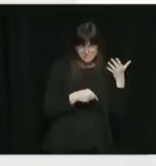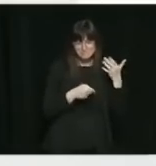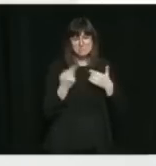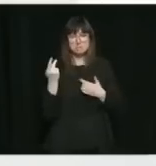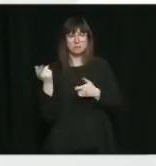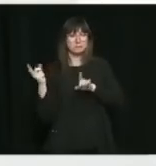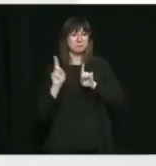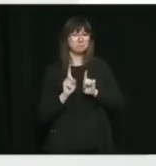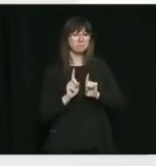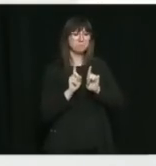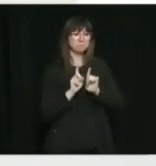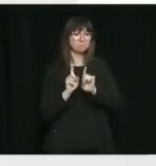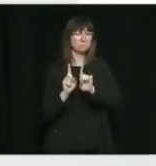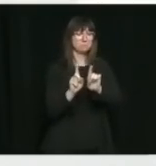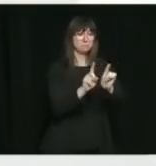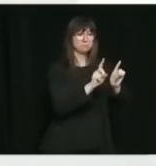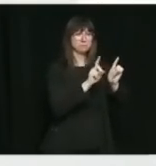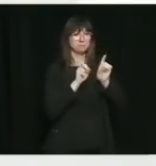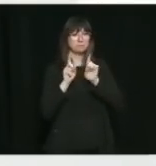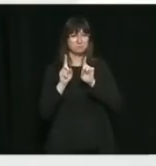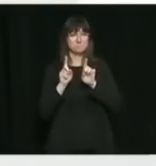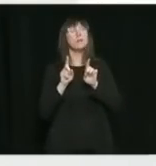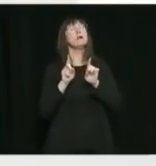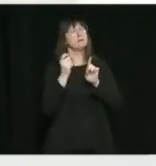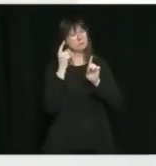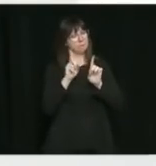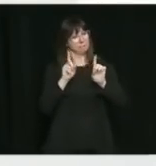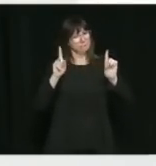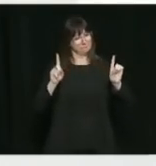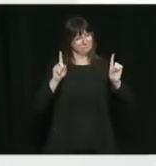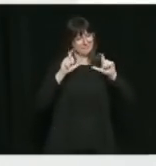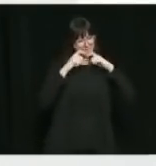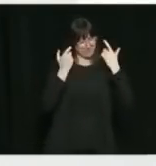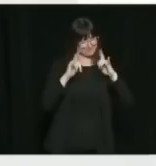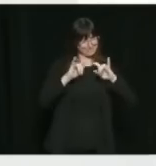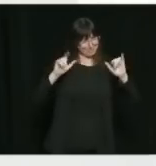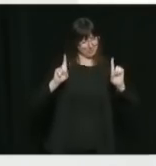And as we walked around the grounds of Rideau Hall, physically distanced with masks on,